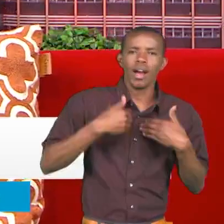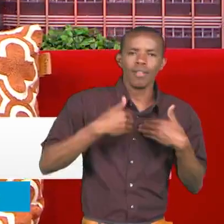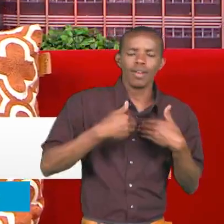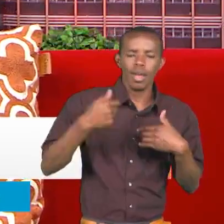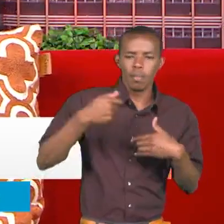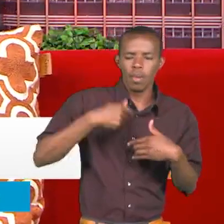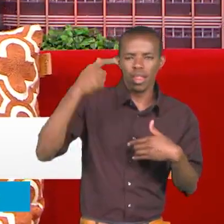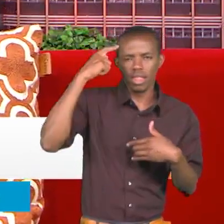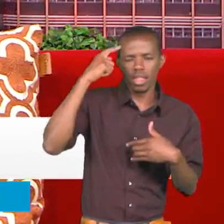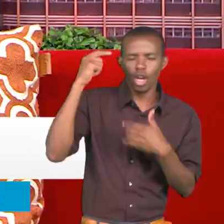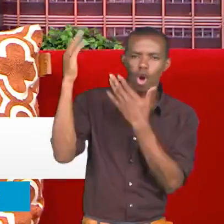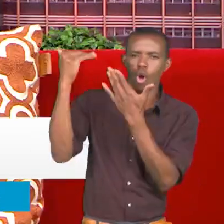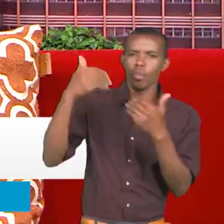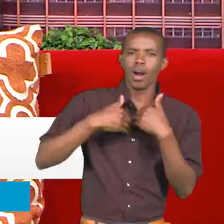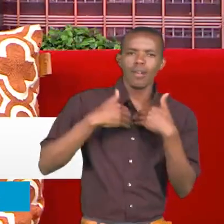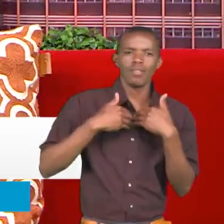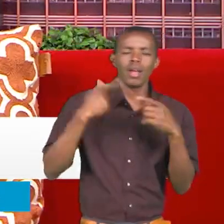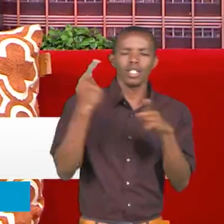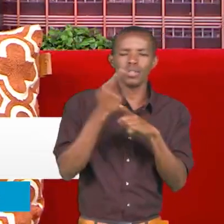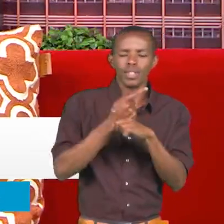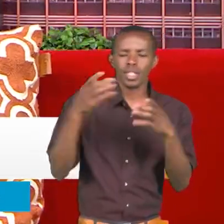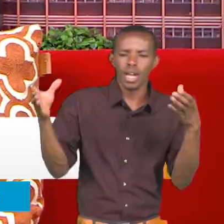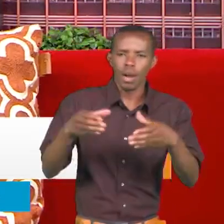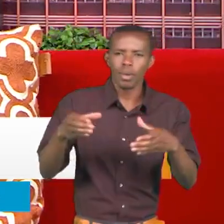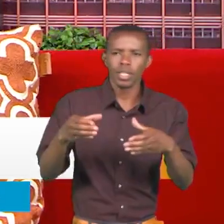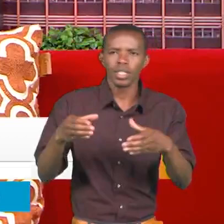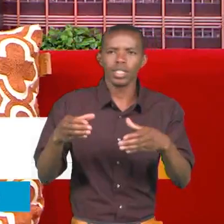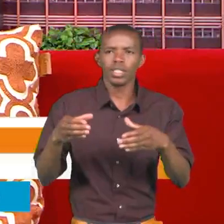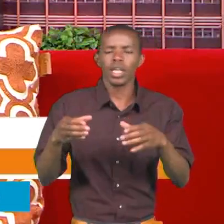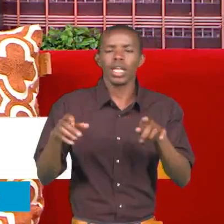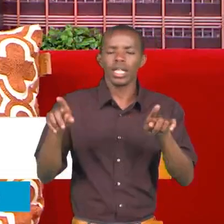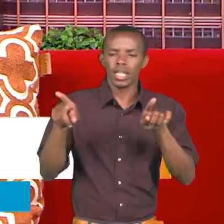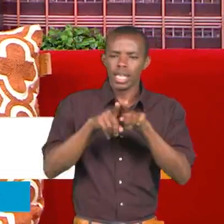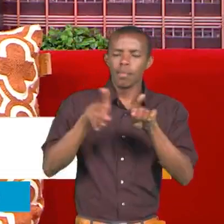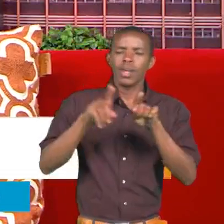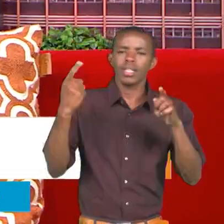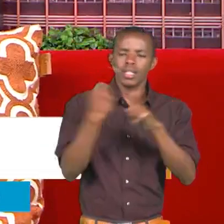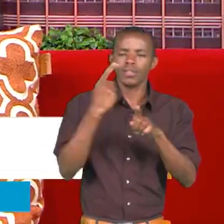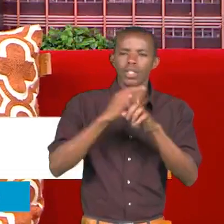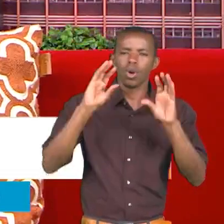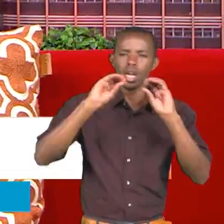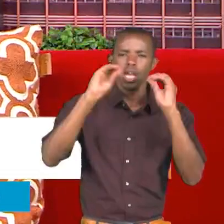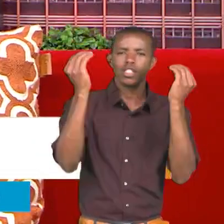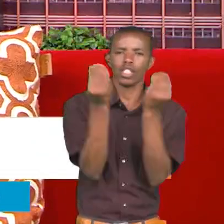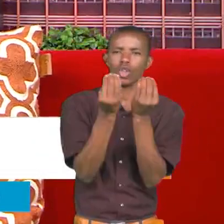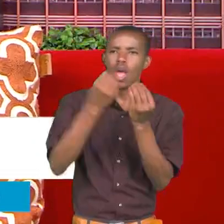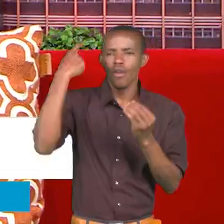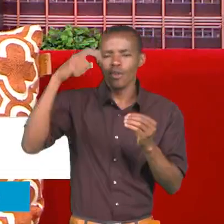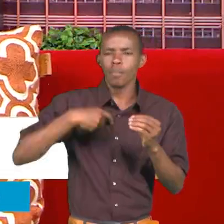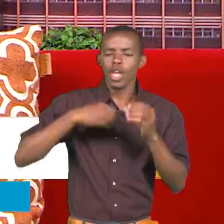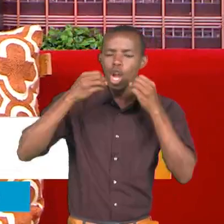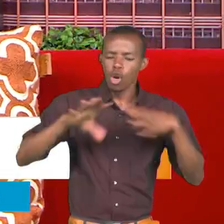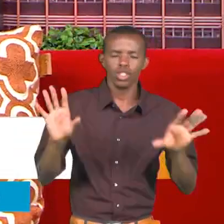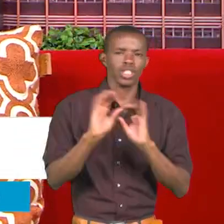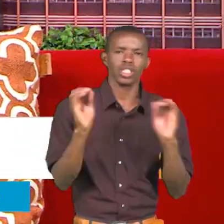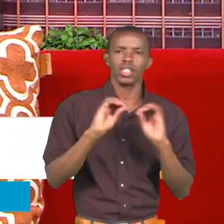hope. Trials are ongoing, you know, by different companies, different institutions, and different organizations. And for me, is that all is not lost.